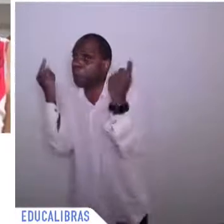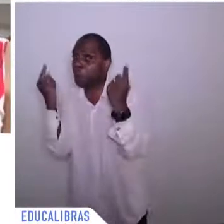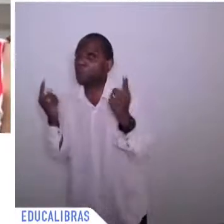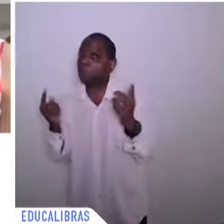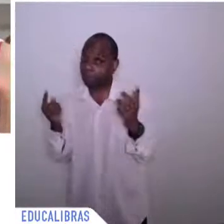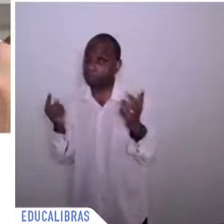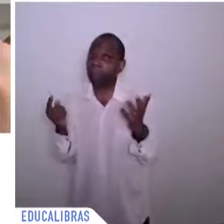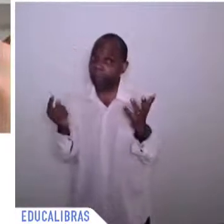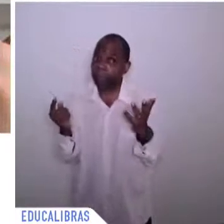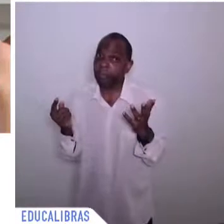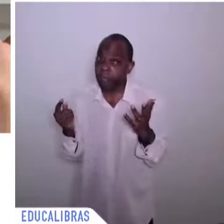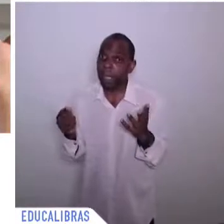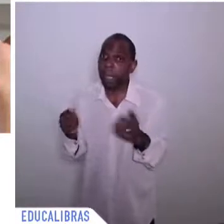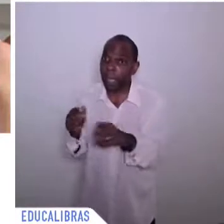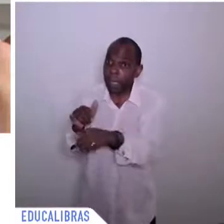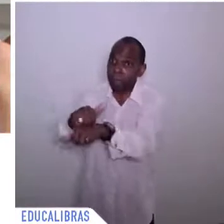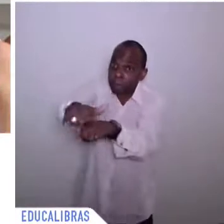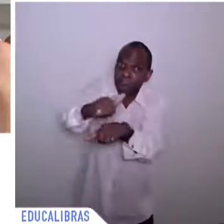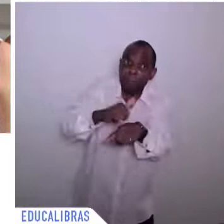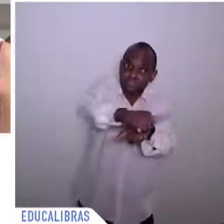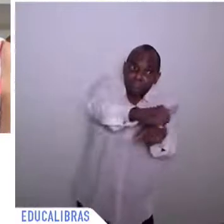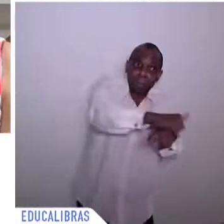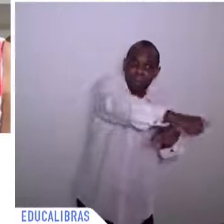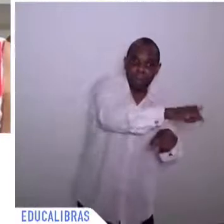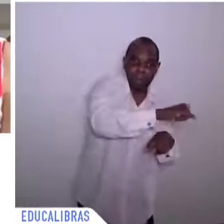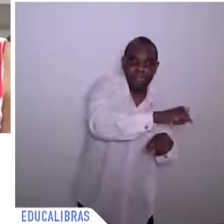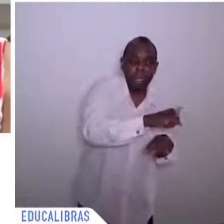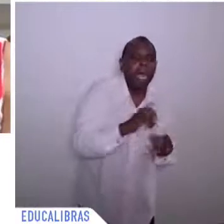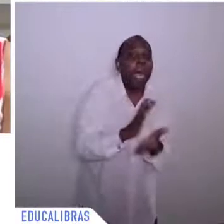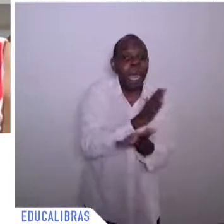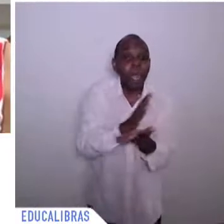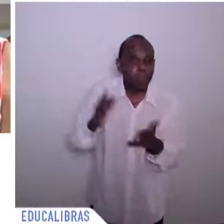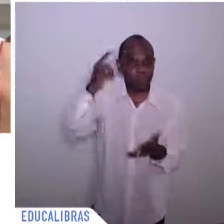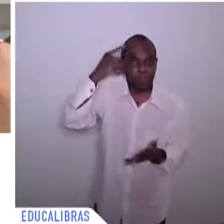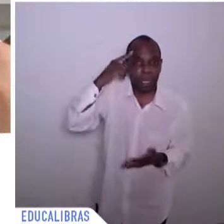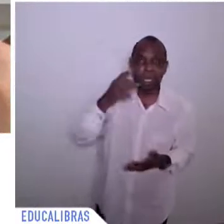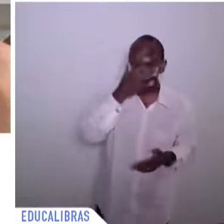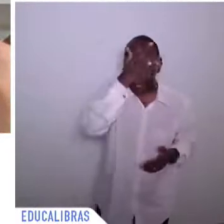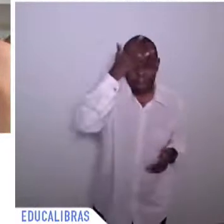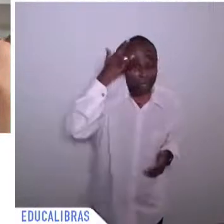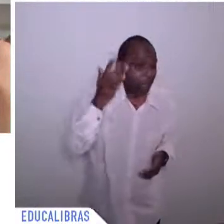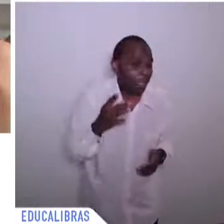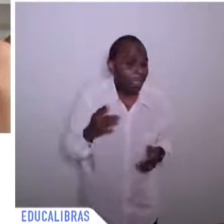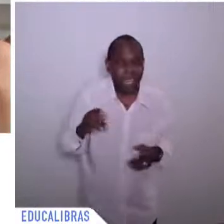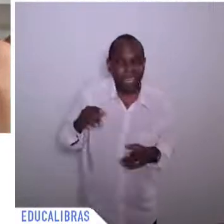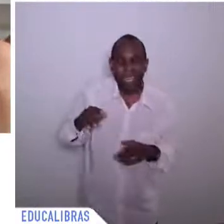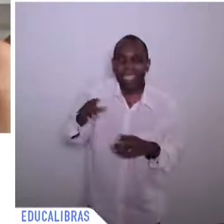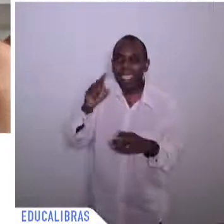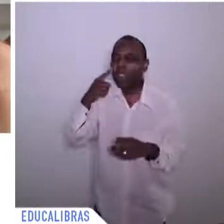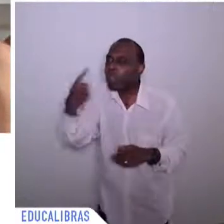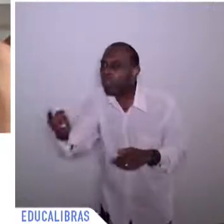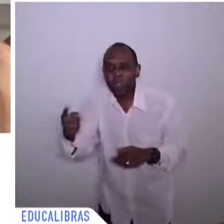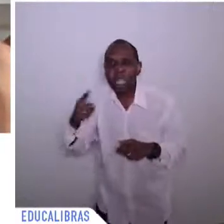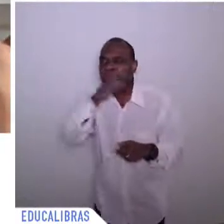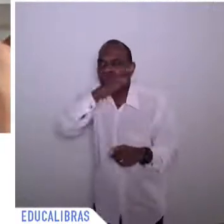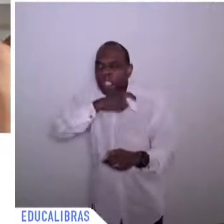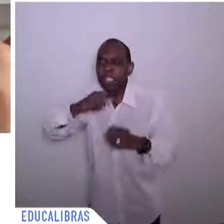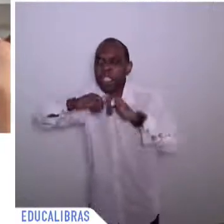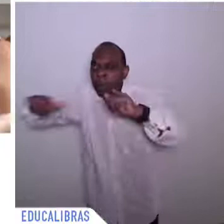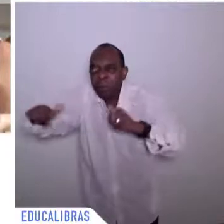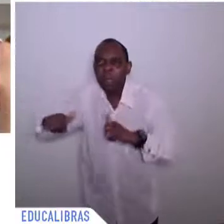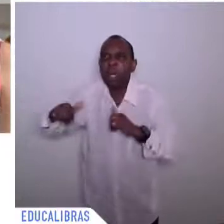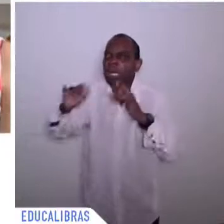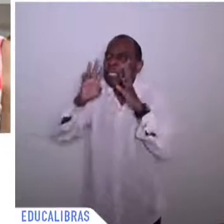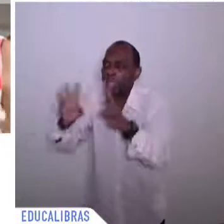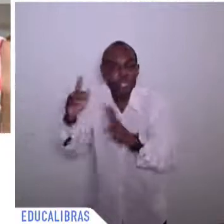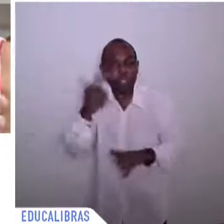have information and lies being mixed in a more common manner. I also conducted a research